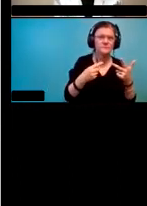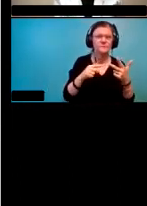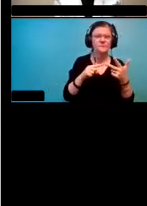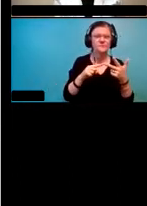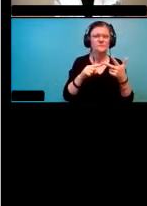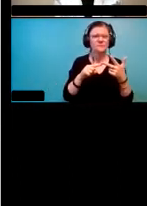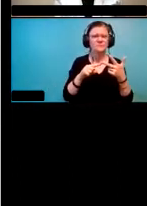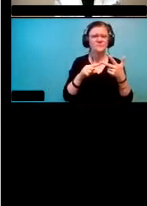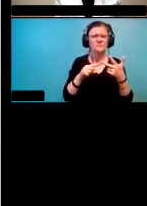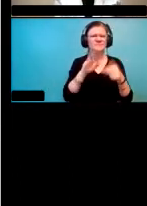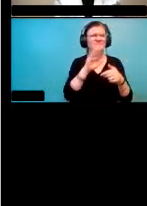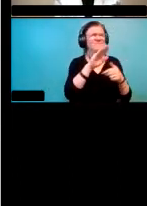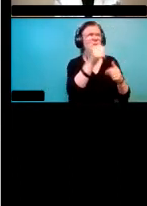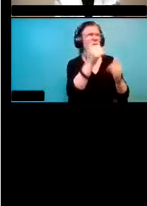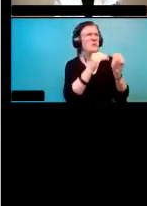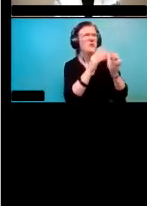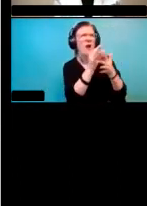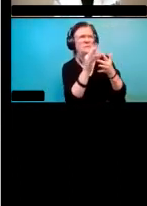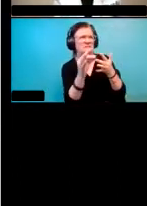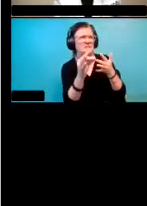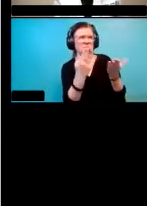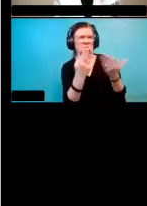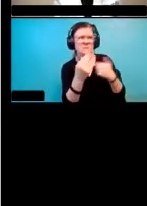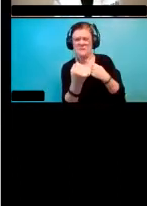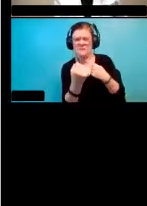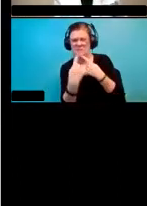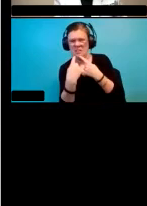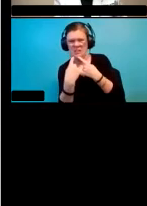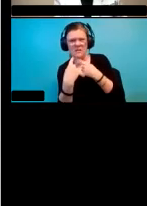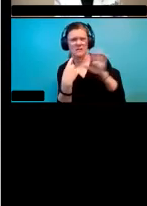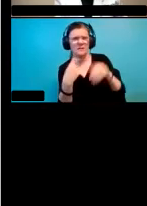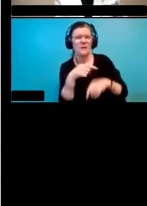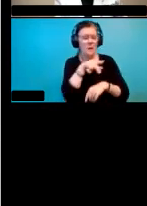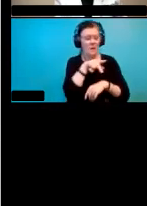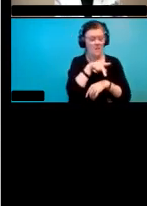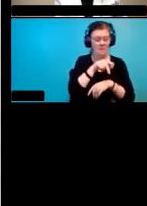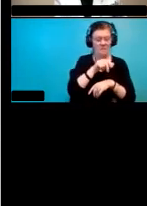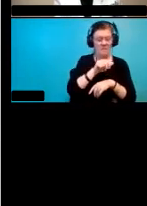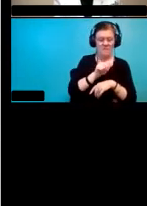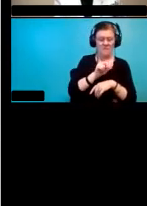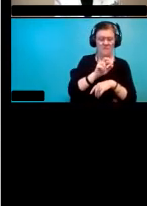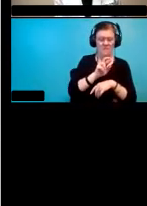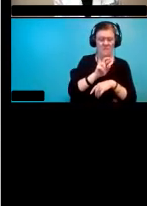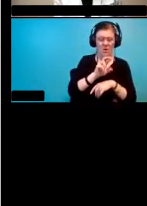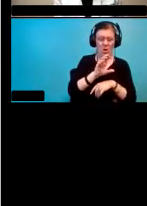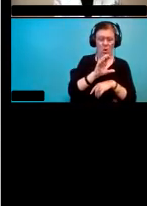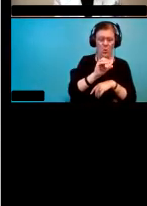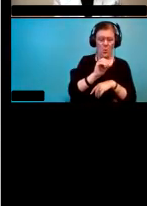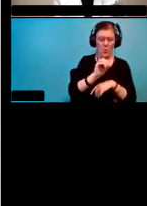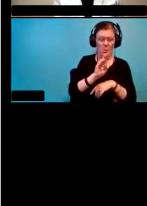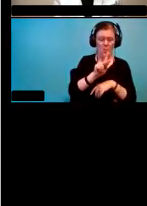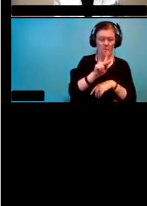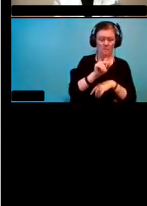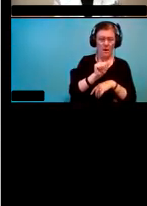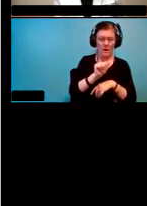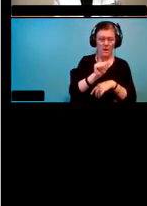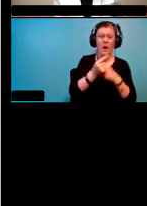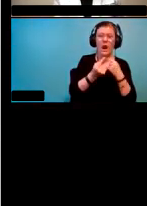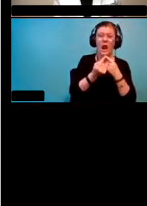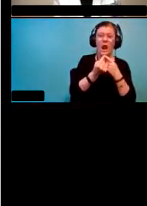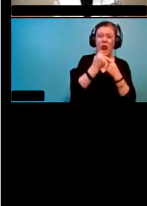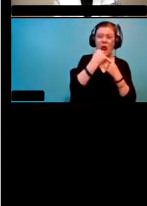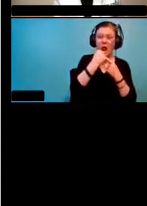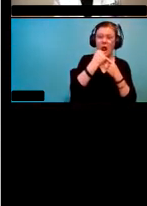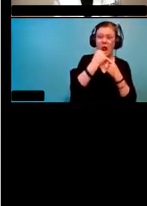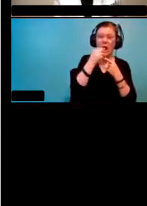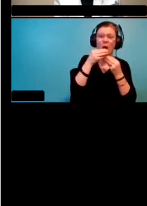Ask your provider about other options. I mentioned before about Parcopa. That's a medication that dissolves without water. That